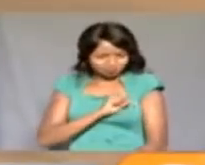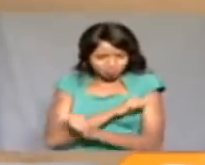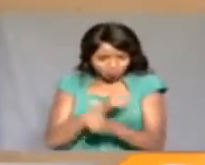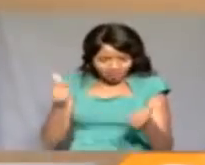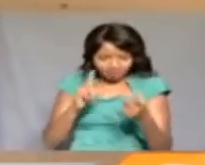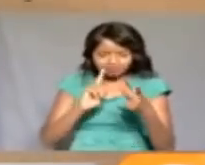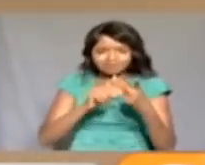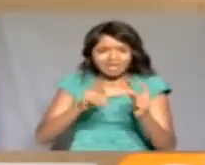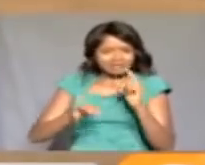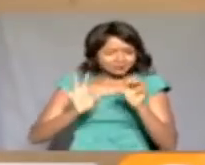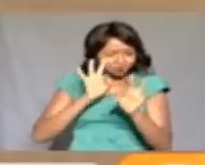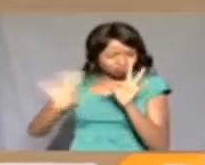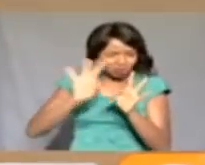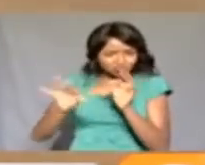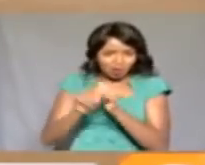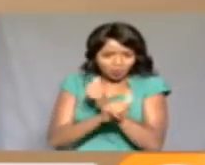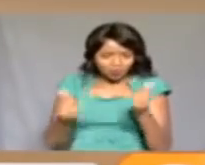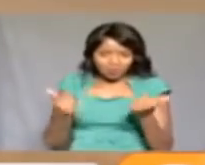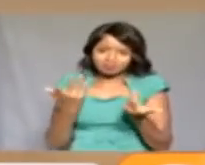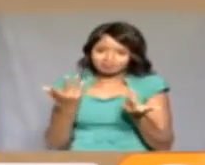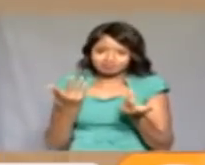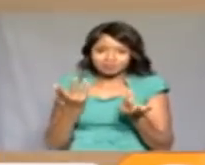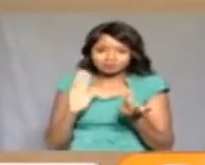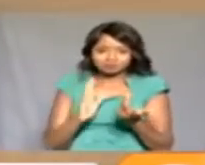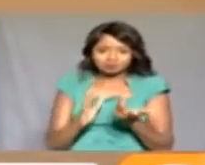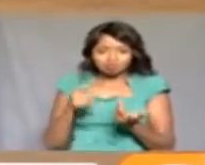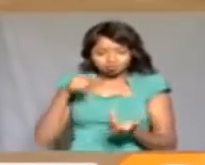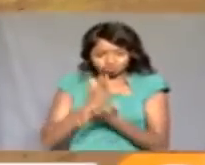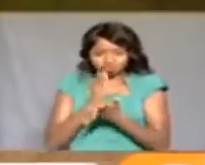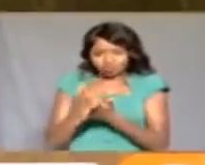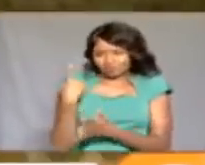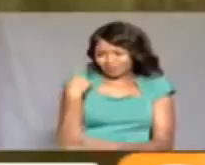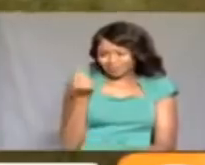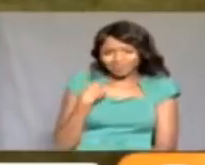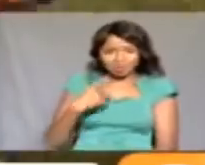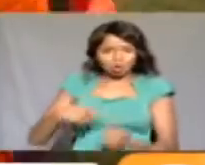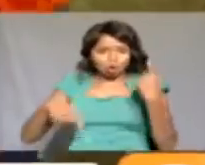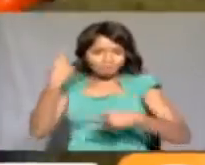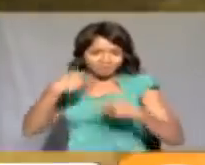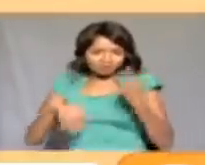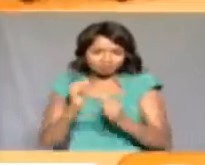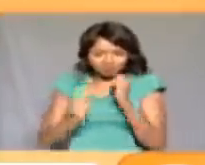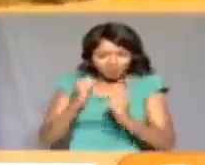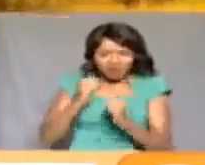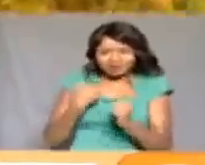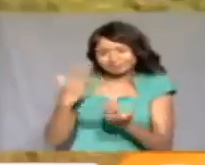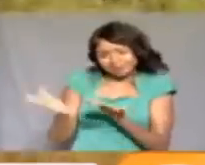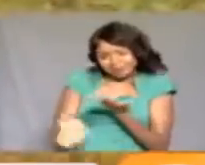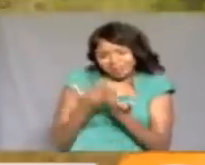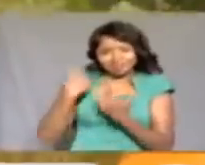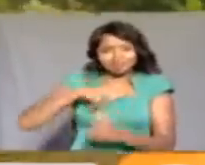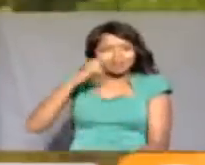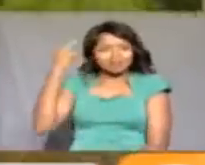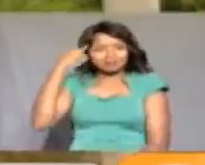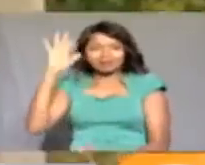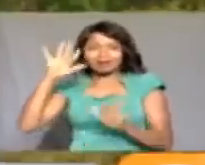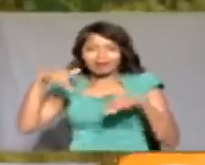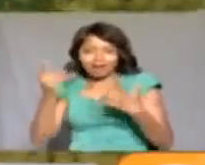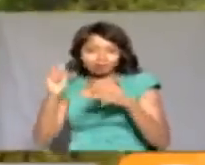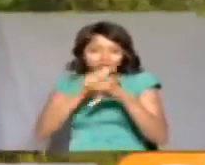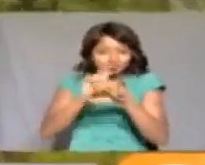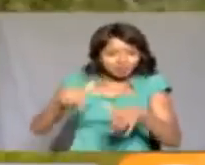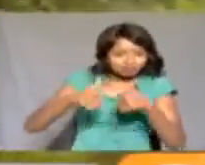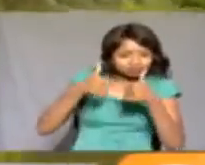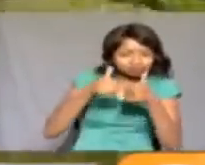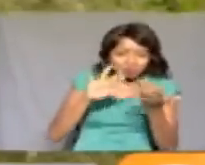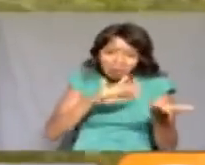speed, and the half marathon will really give me a clear picture of how I've been training. Kipsang conducts his runs